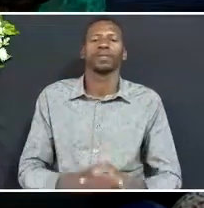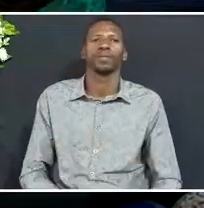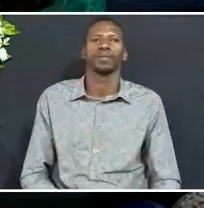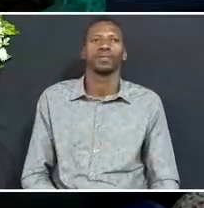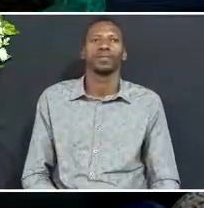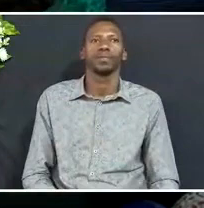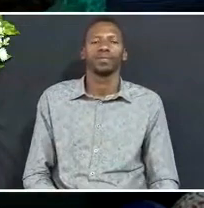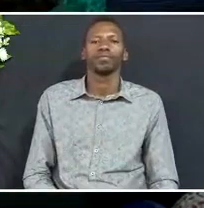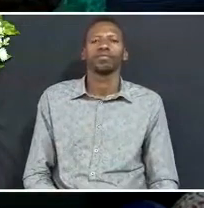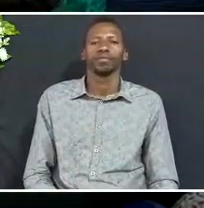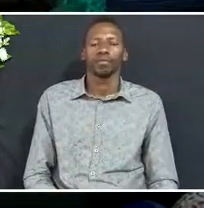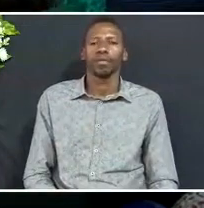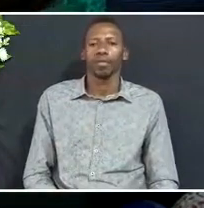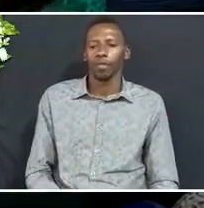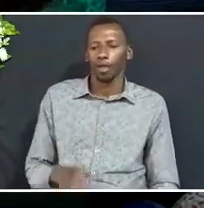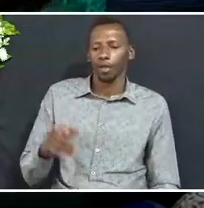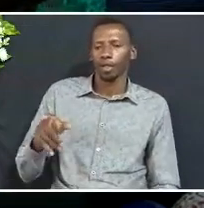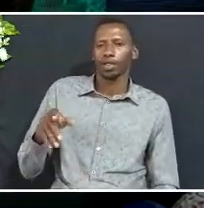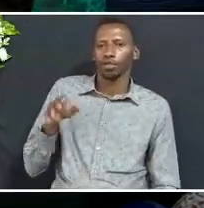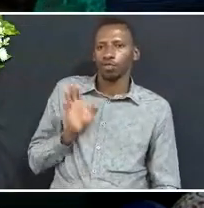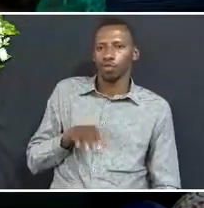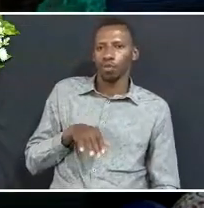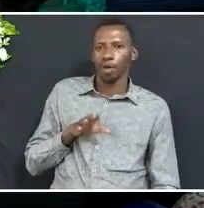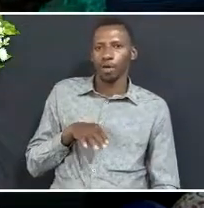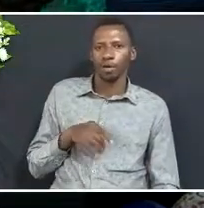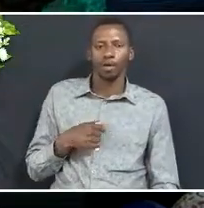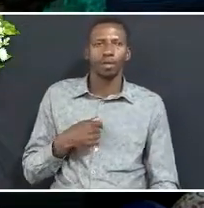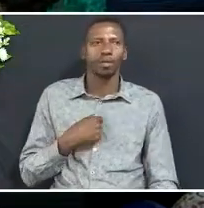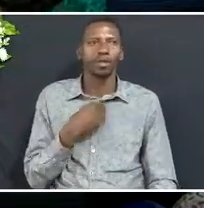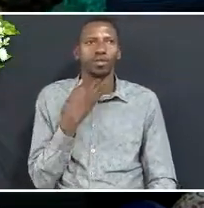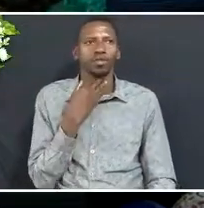So this morning, I want to